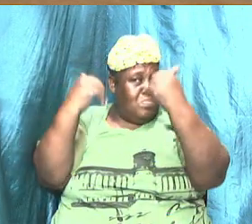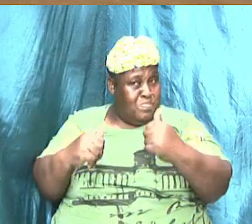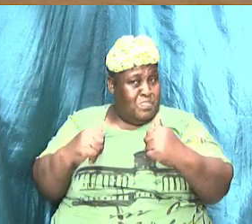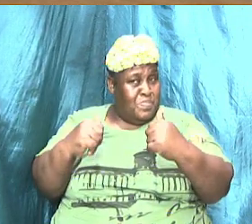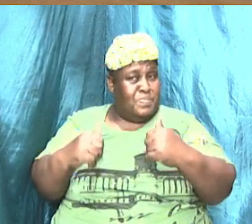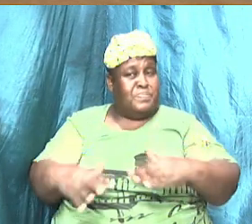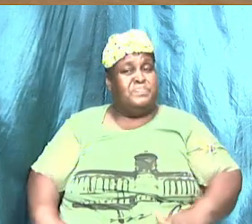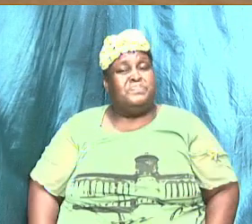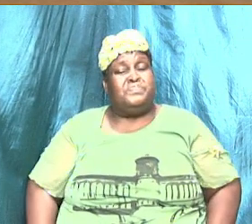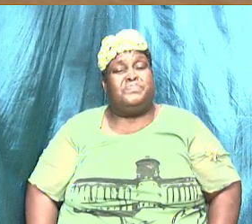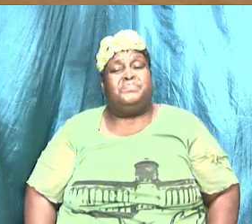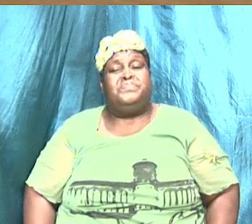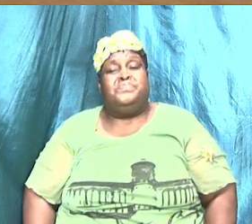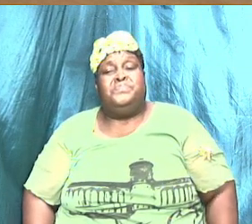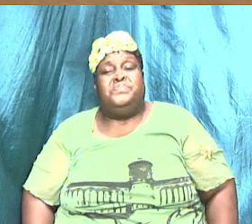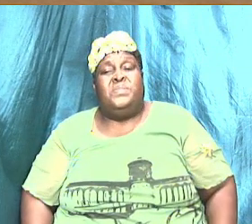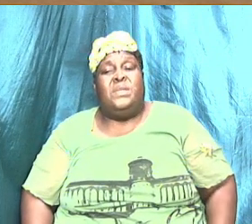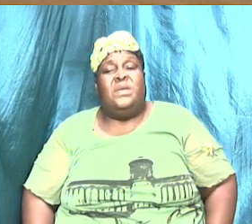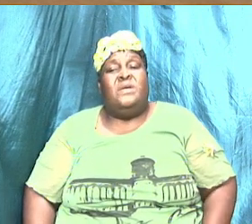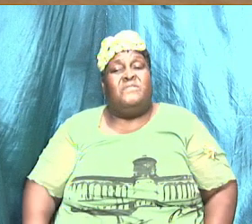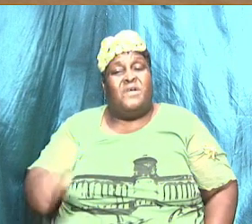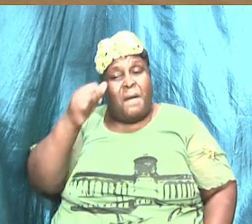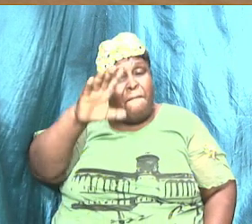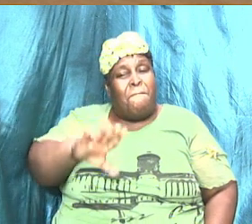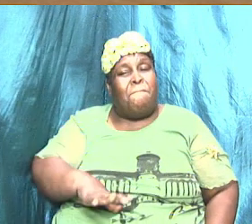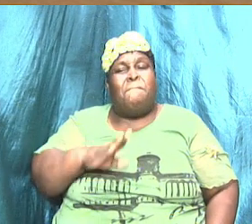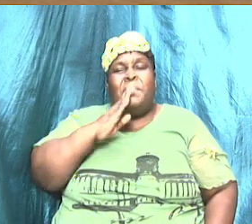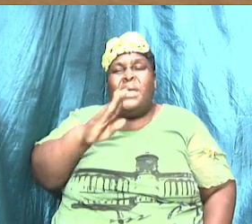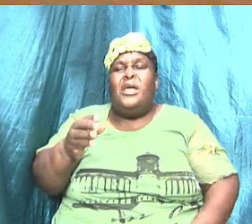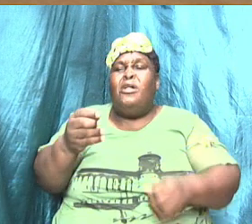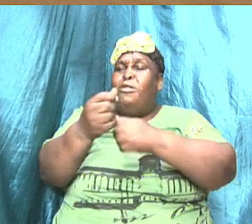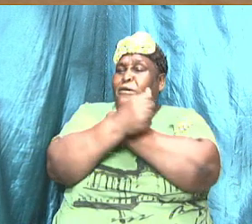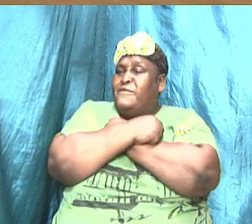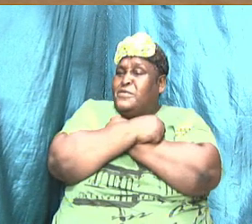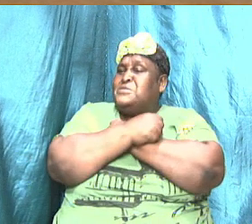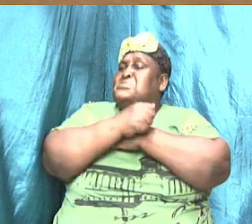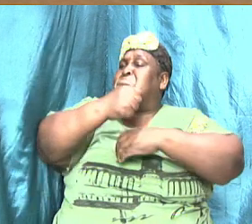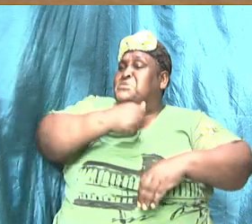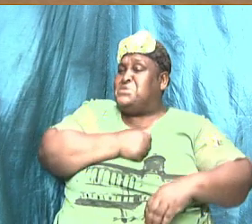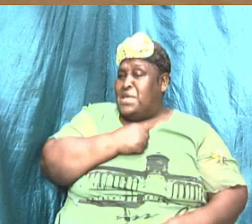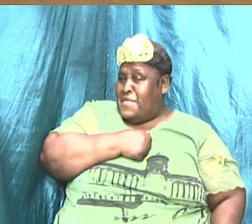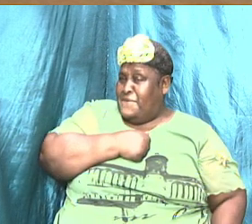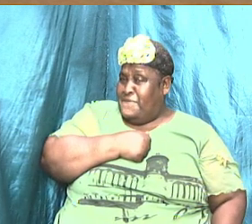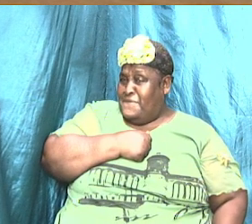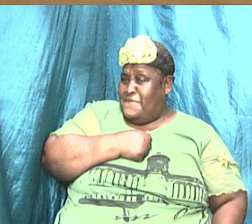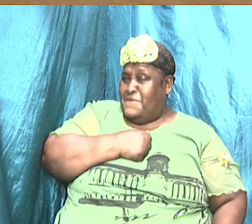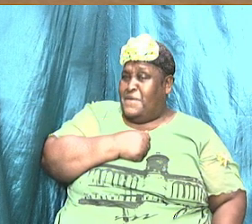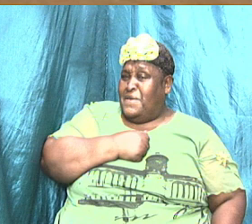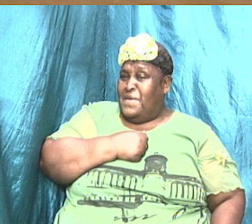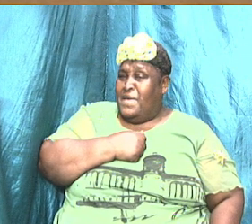Shall come For men Shall be lovers Of their own selves